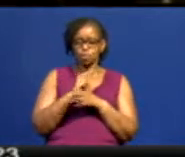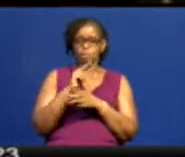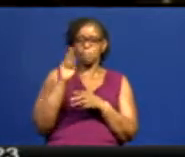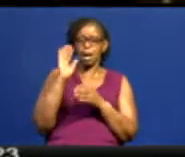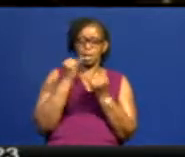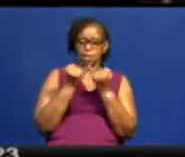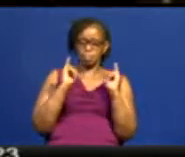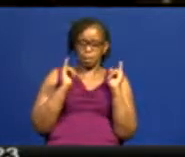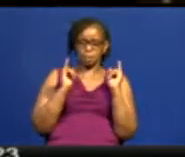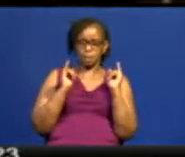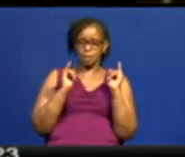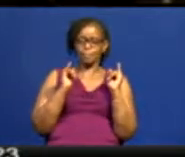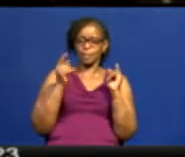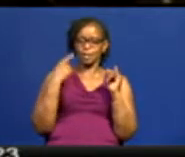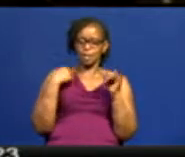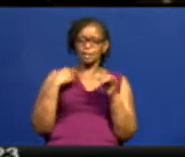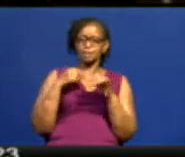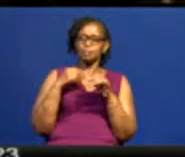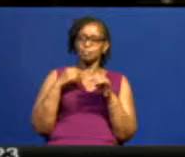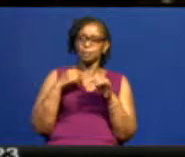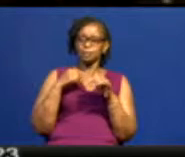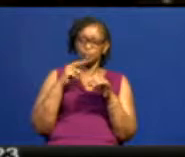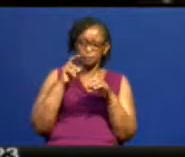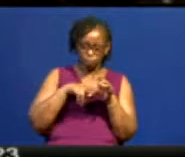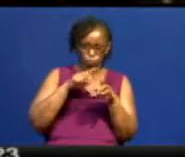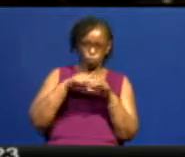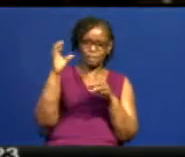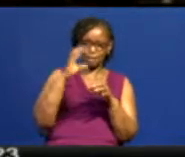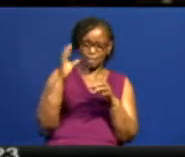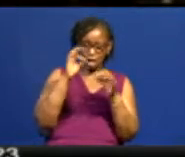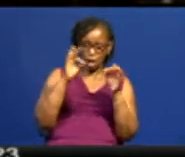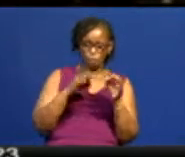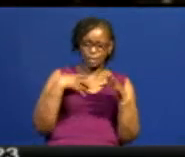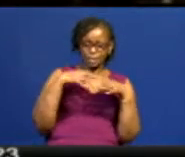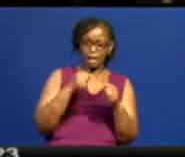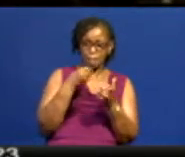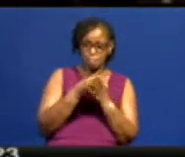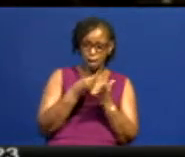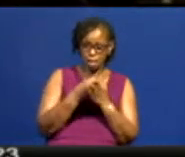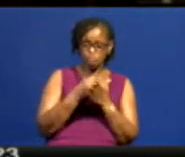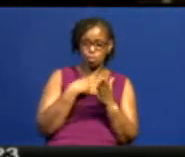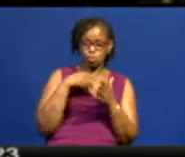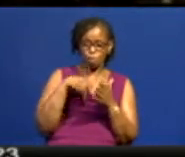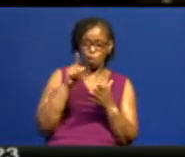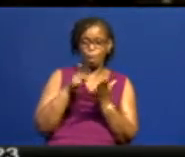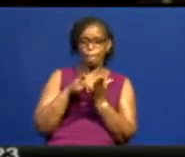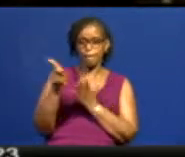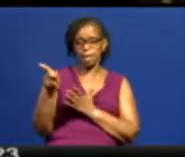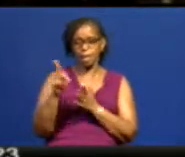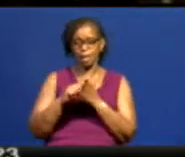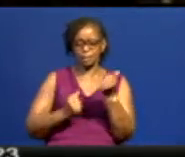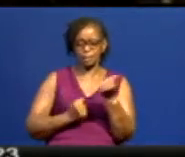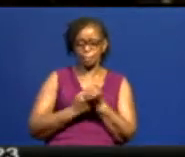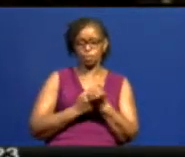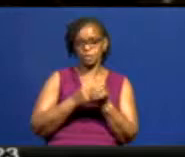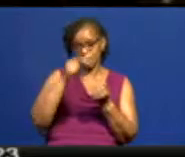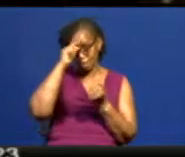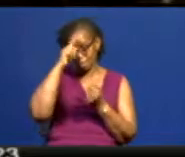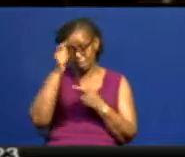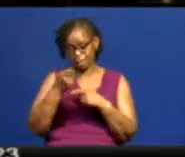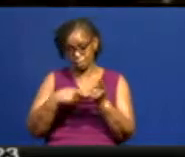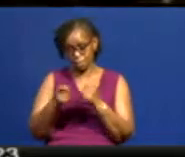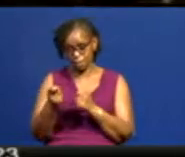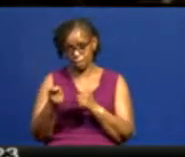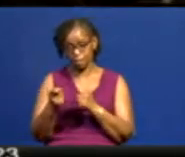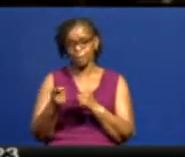raiding on the citizens' accounts, taking away money to go and pay and support the government expenses in the